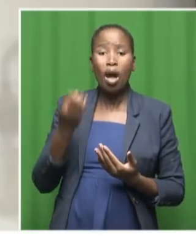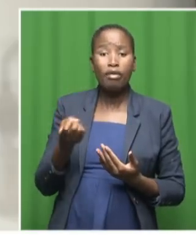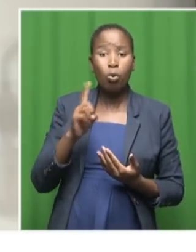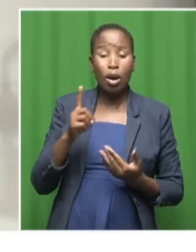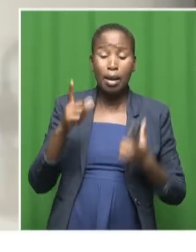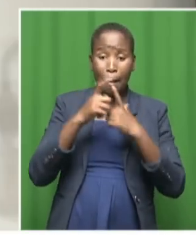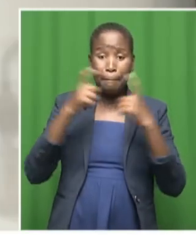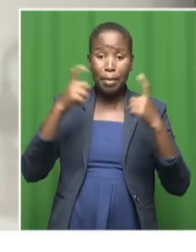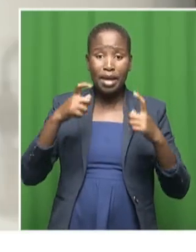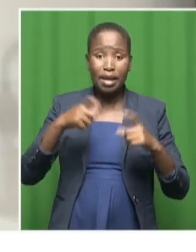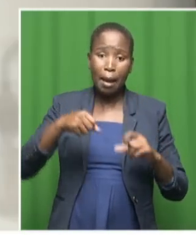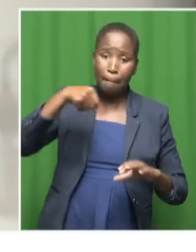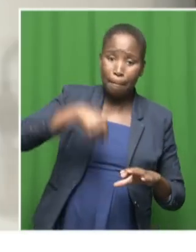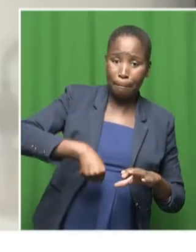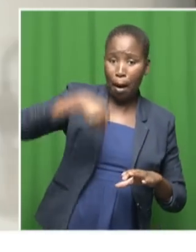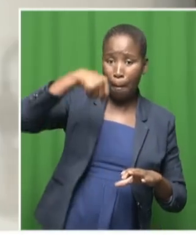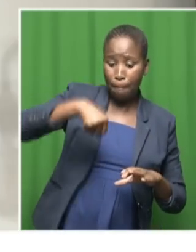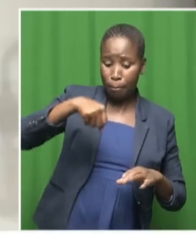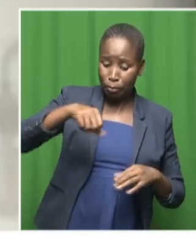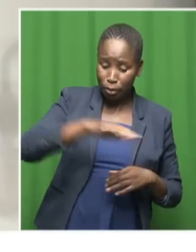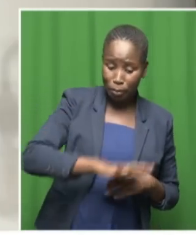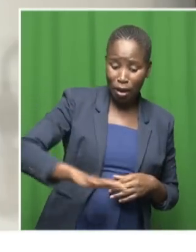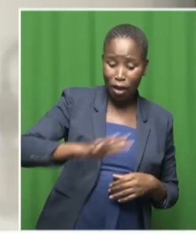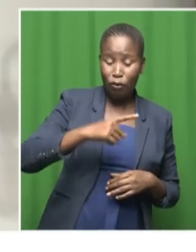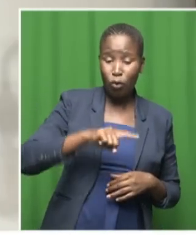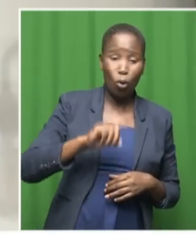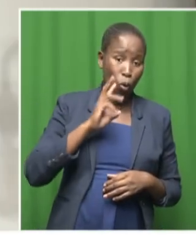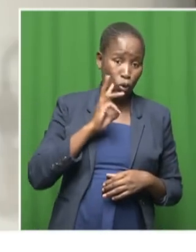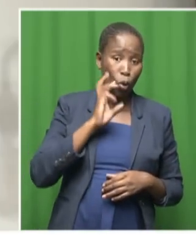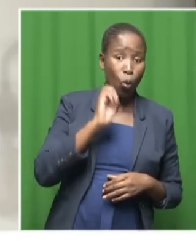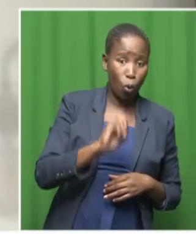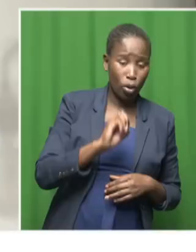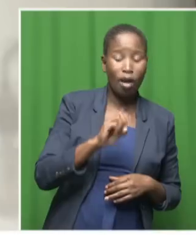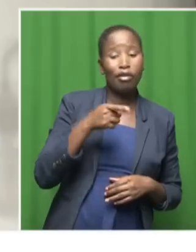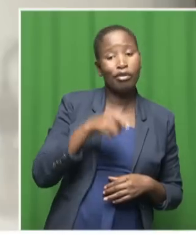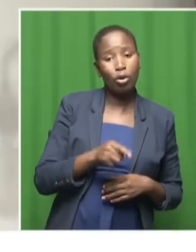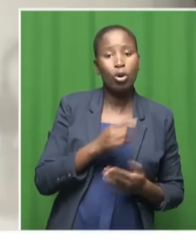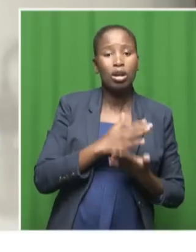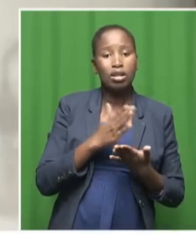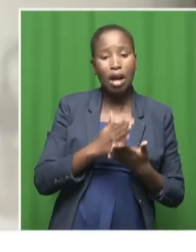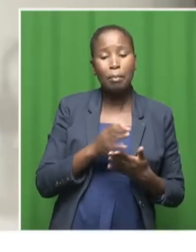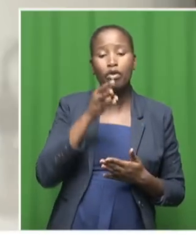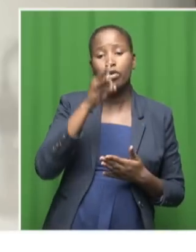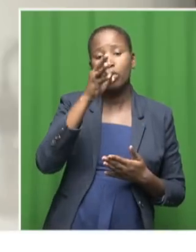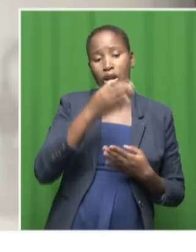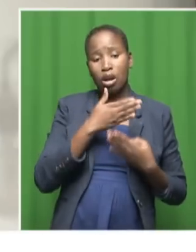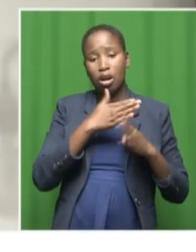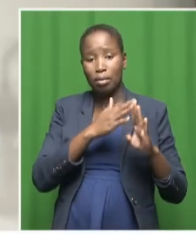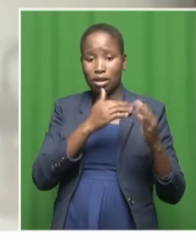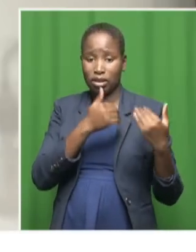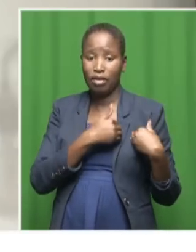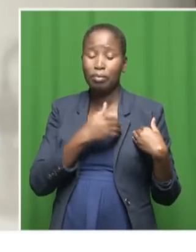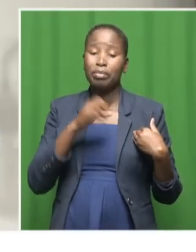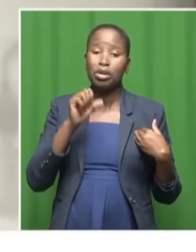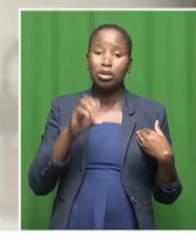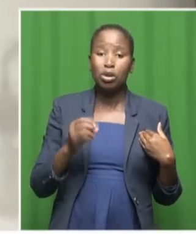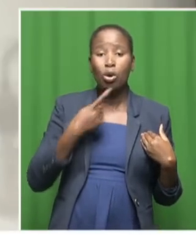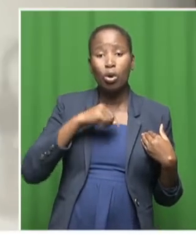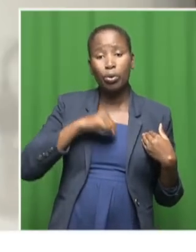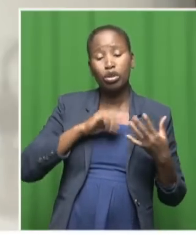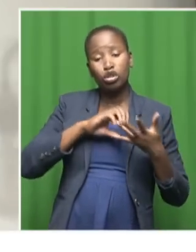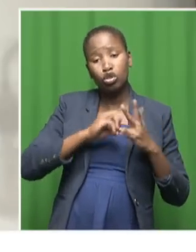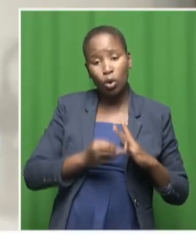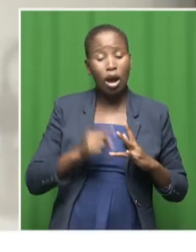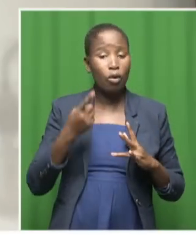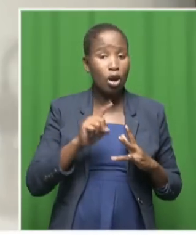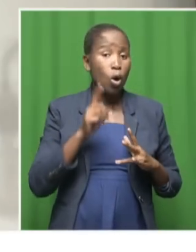station upgrading program. We're preparing our city for the future. So we are trying to insulate our sewage network as